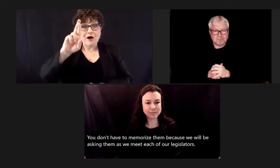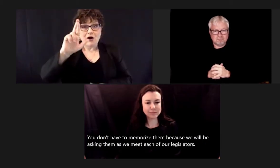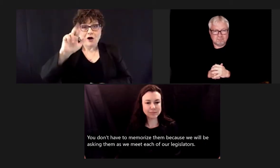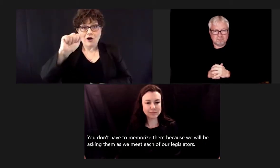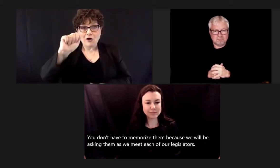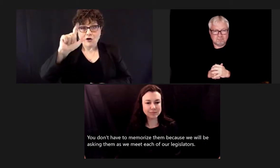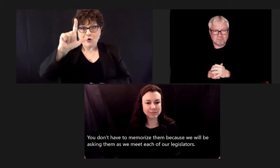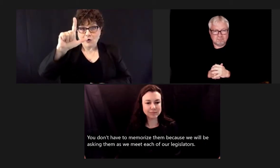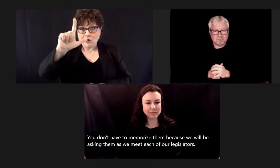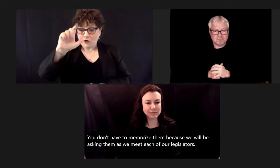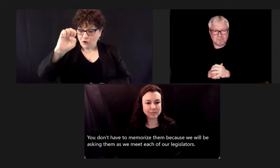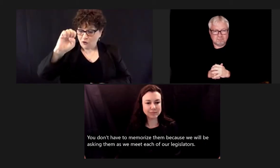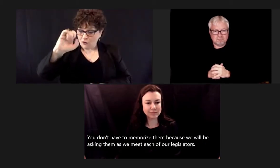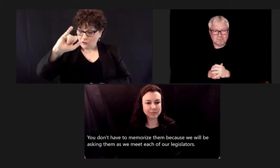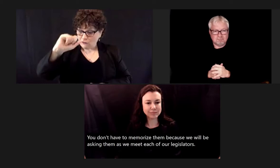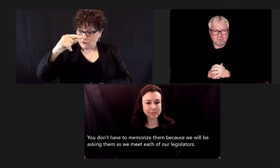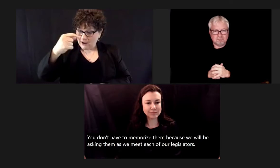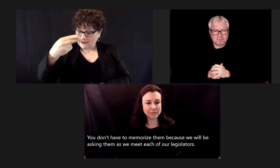Representative